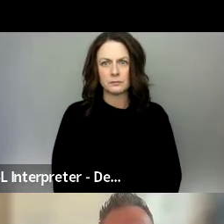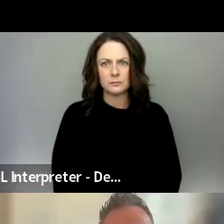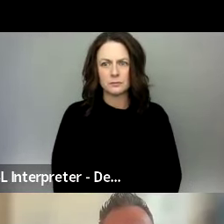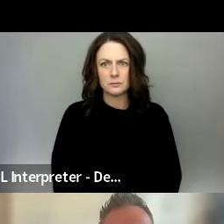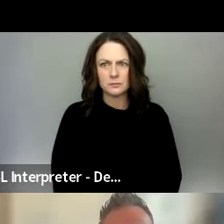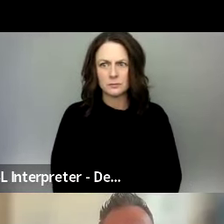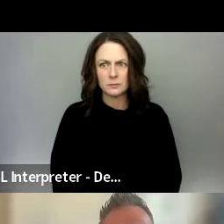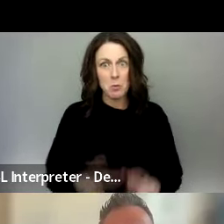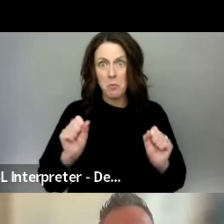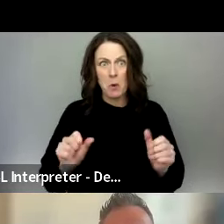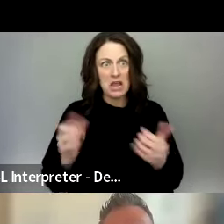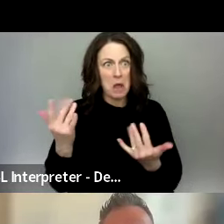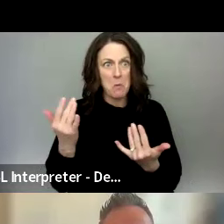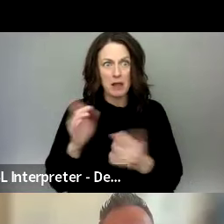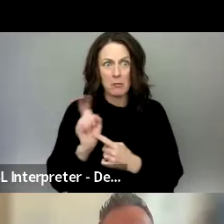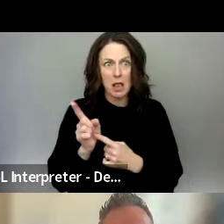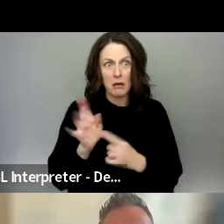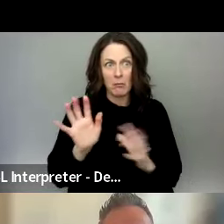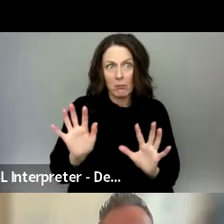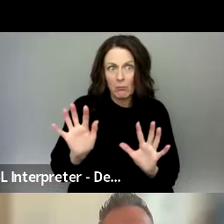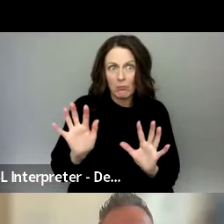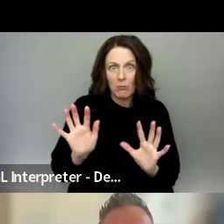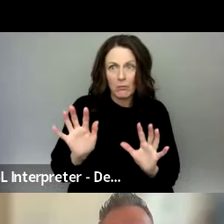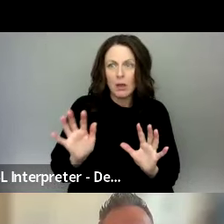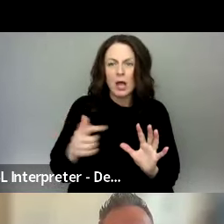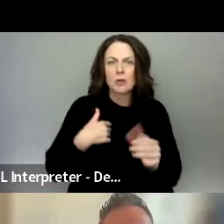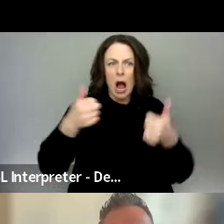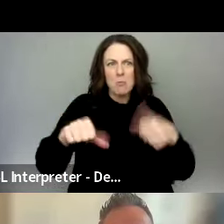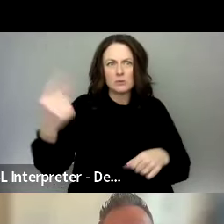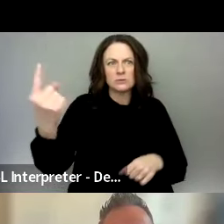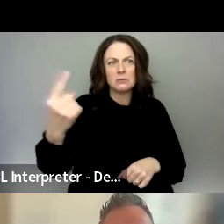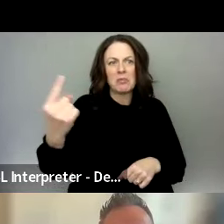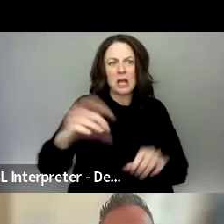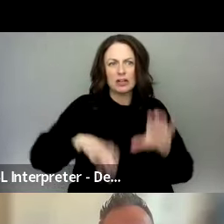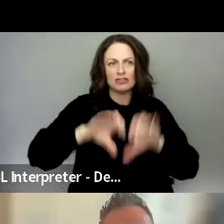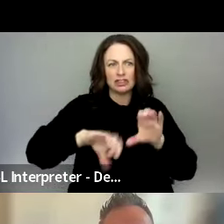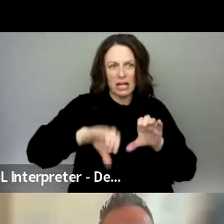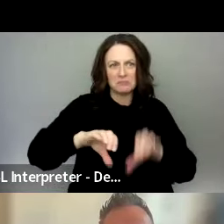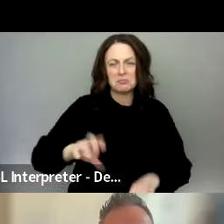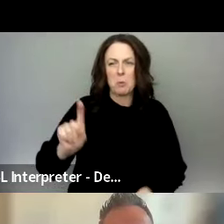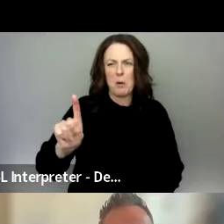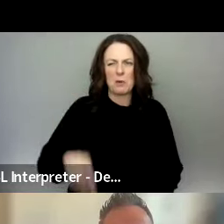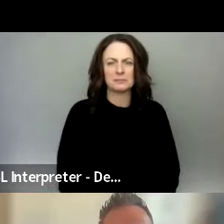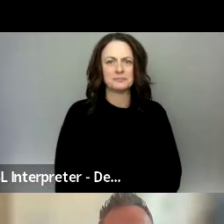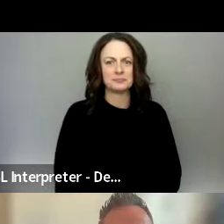Okay, we can just wait maybe and then I'll post something on the chat.